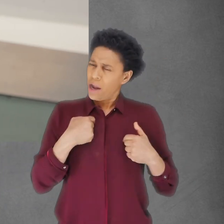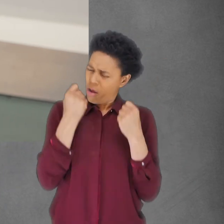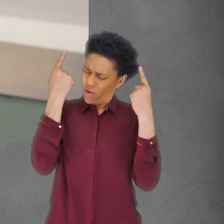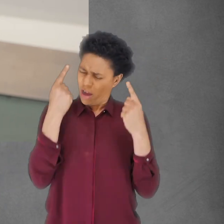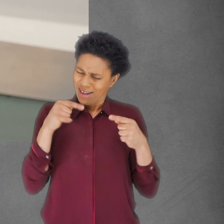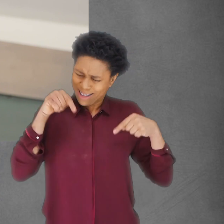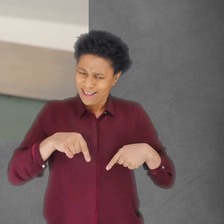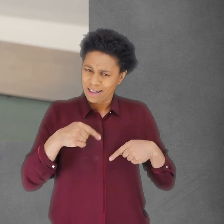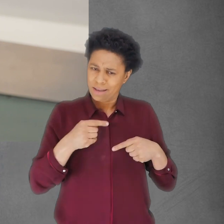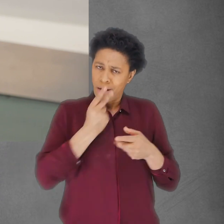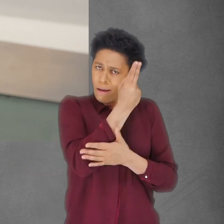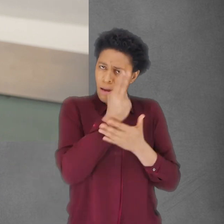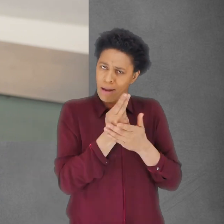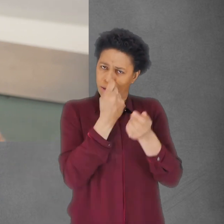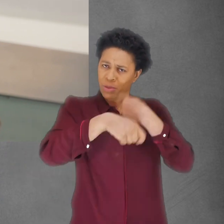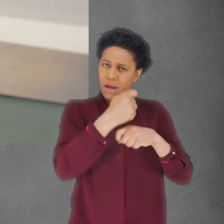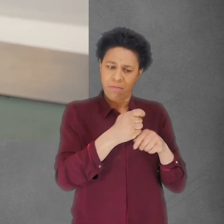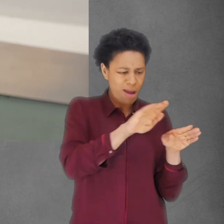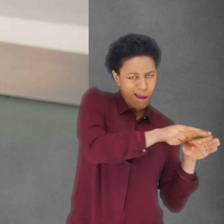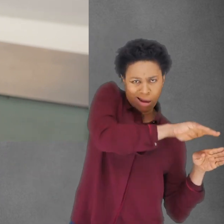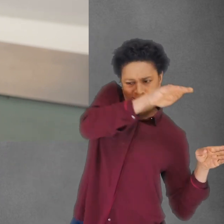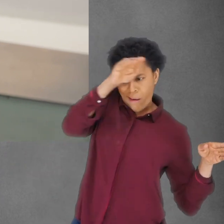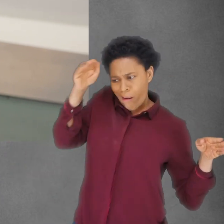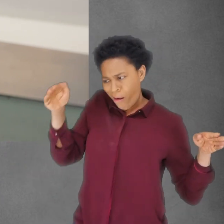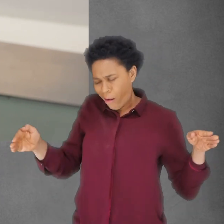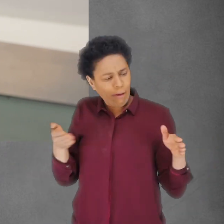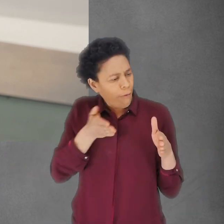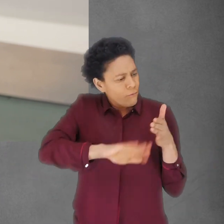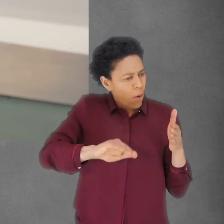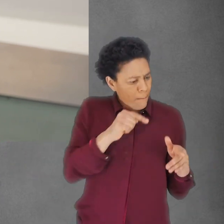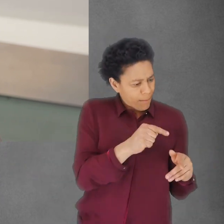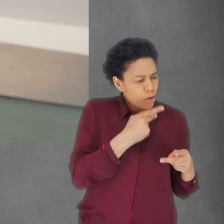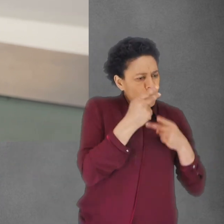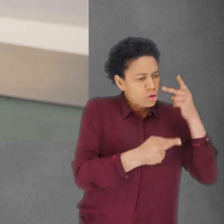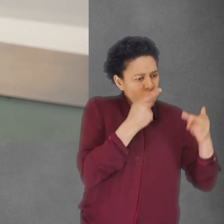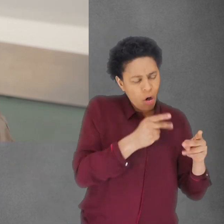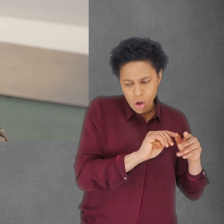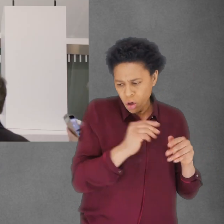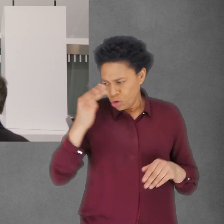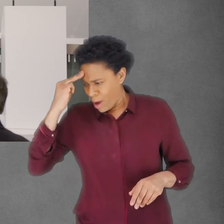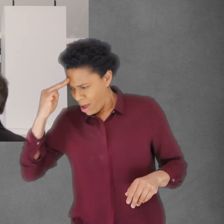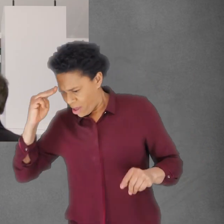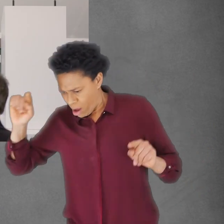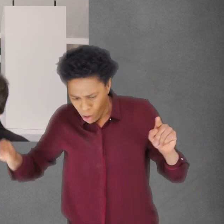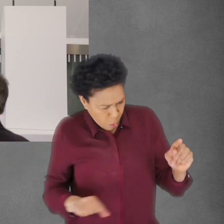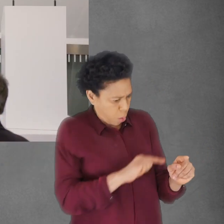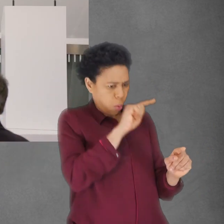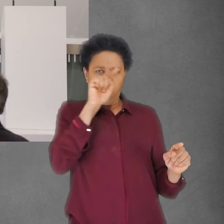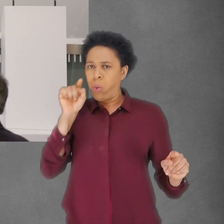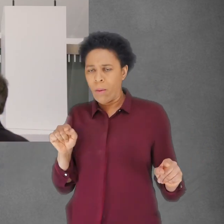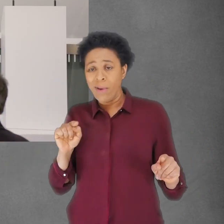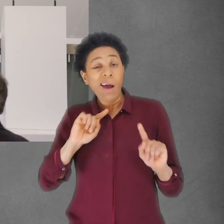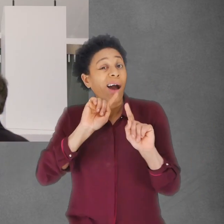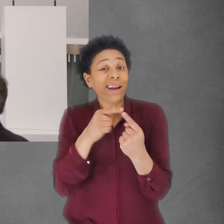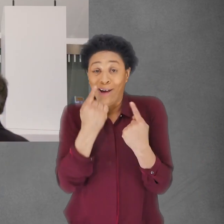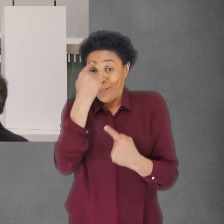Franklin song, and this process has just been really a sort of arc of narrative and